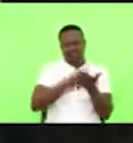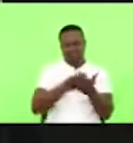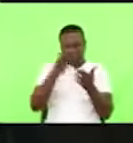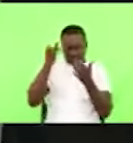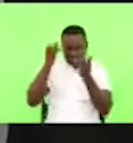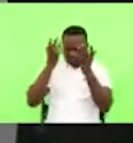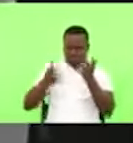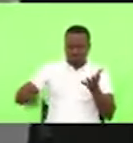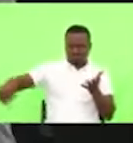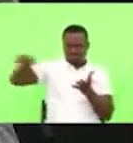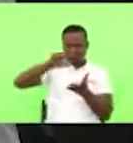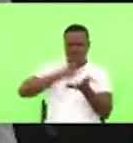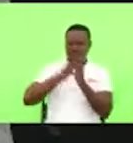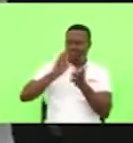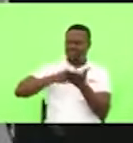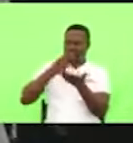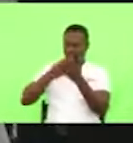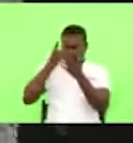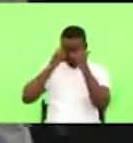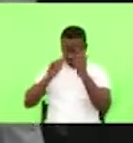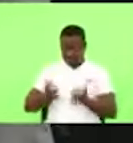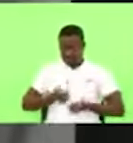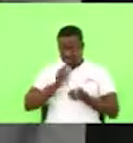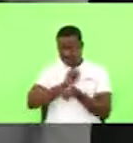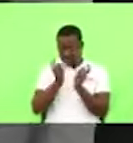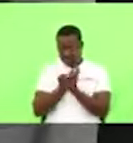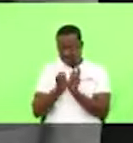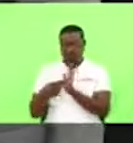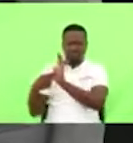your changed life, bail Jesus out.